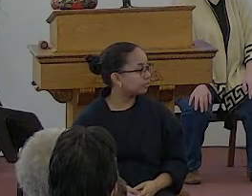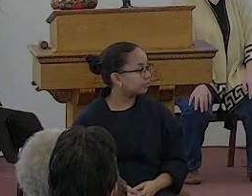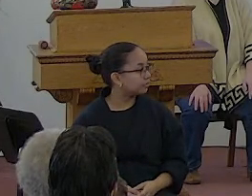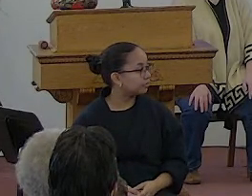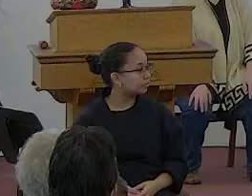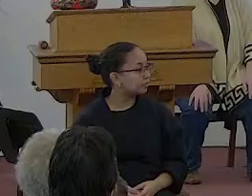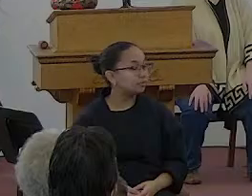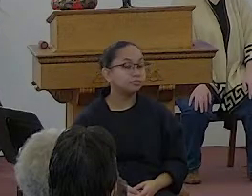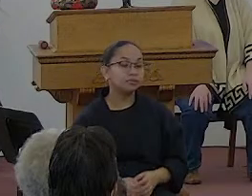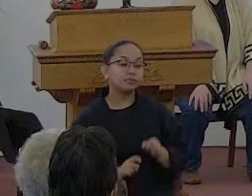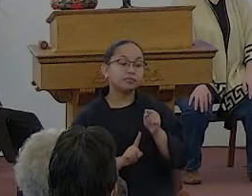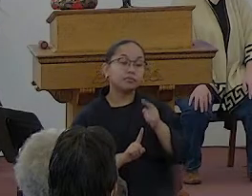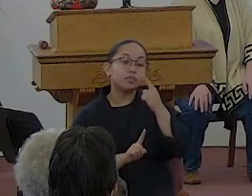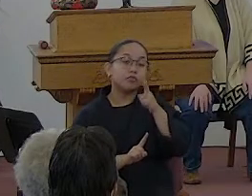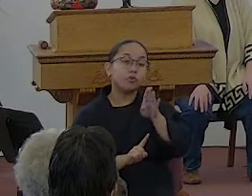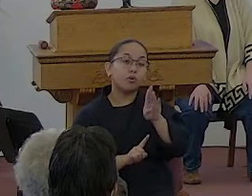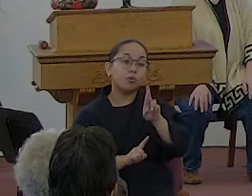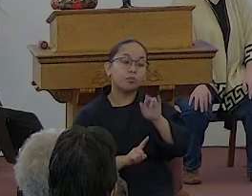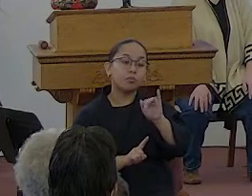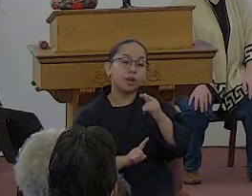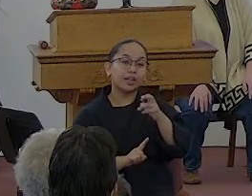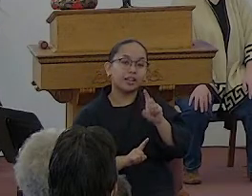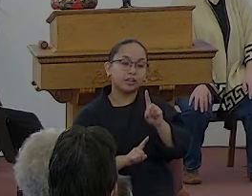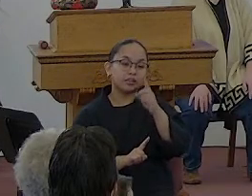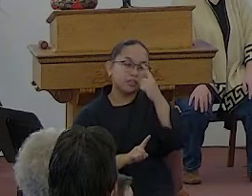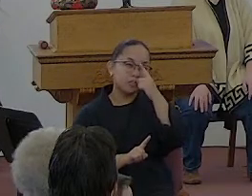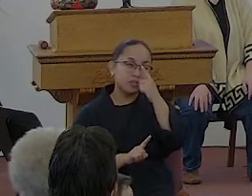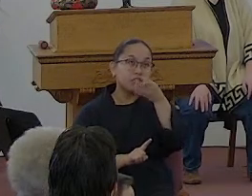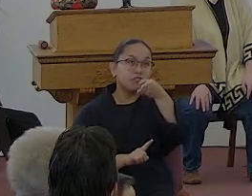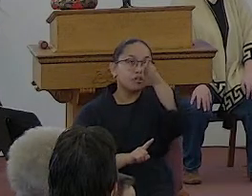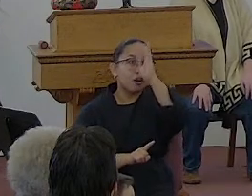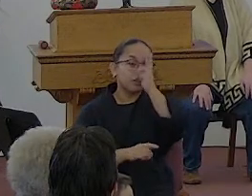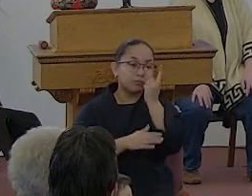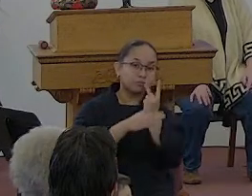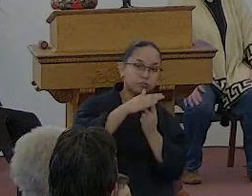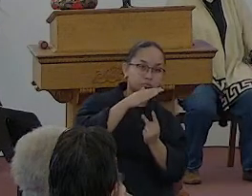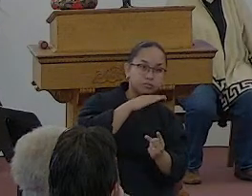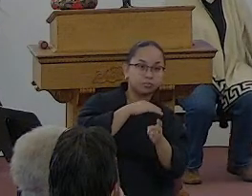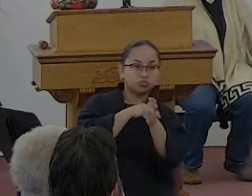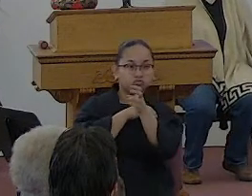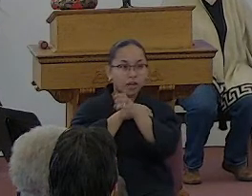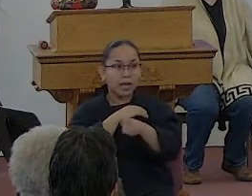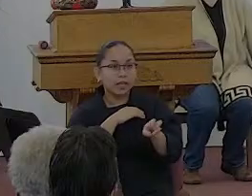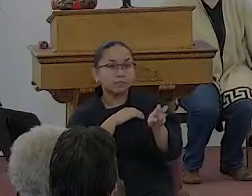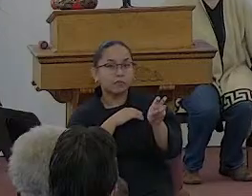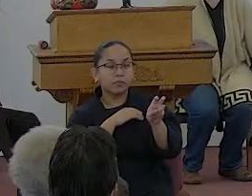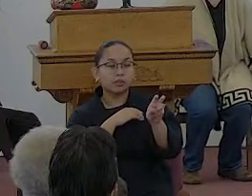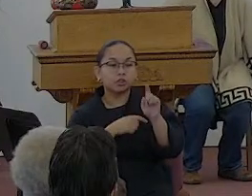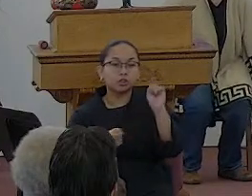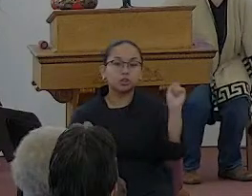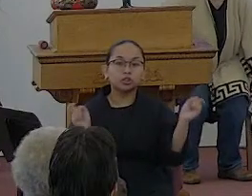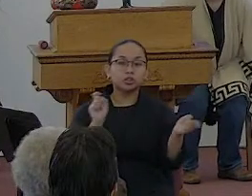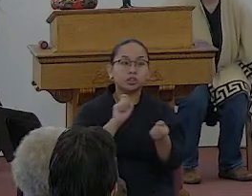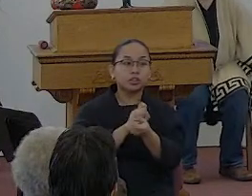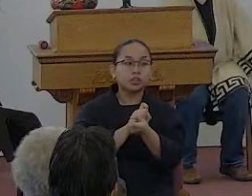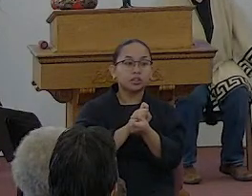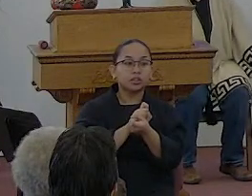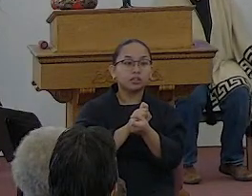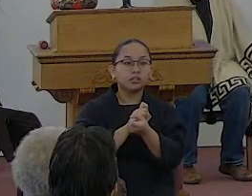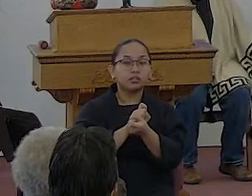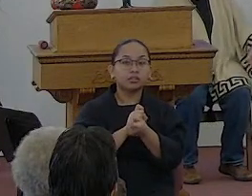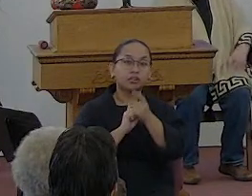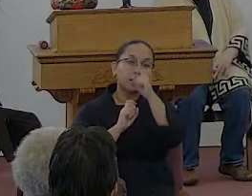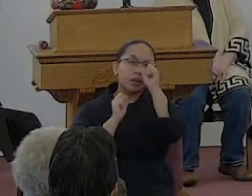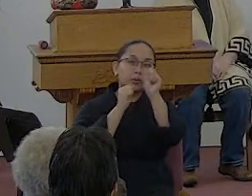This is for Bree, the goddess of prophecy and transformation. Imagine the unknown and the lessons you have yet to